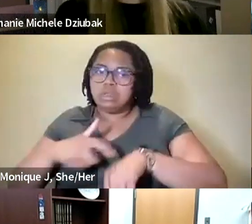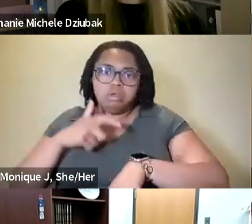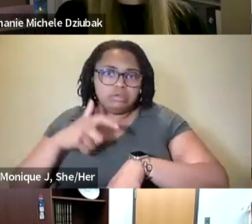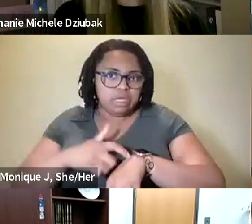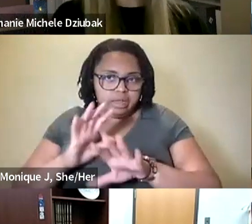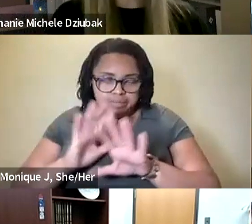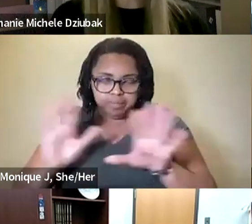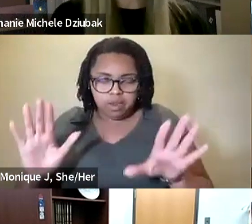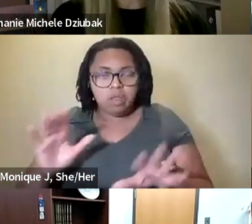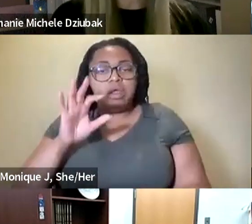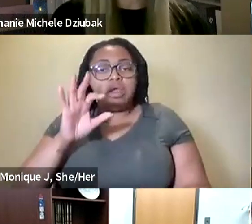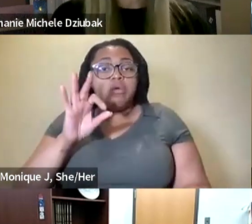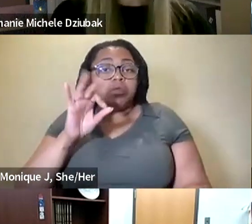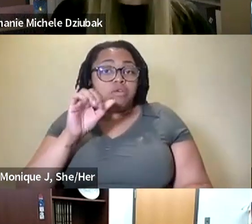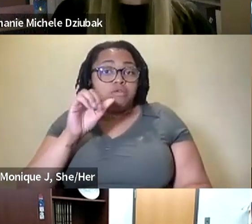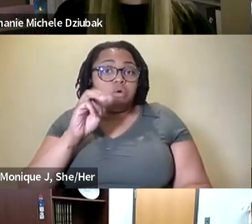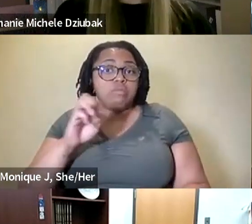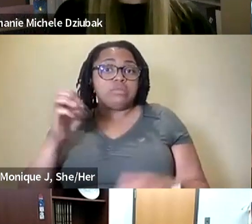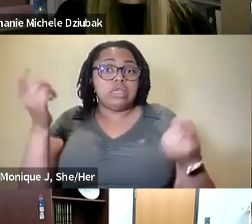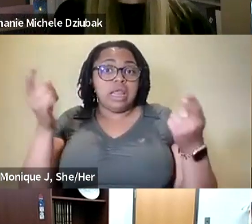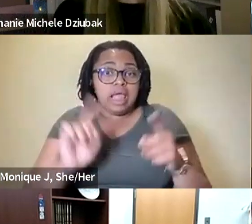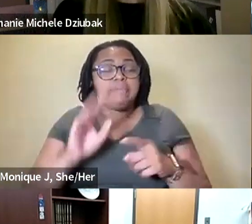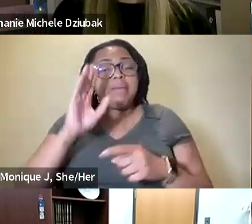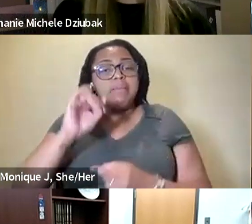by August 29th,